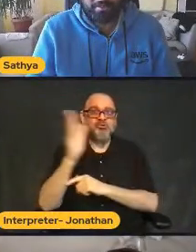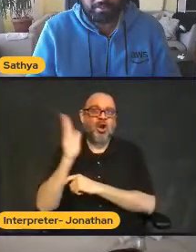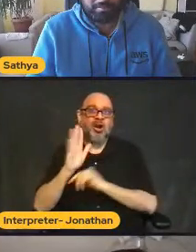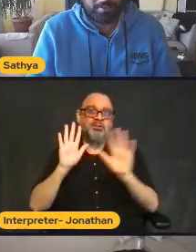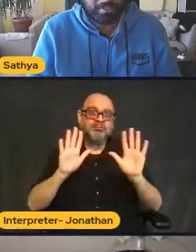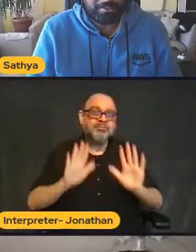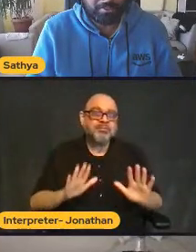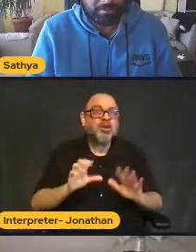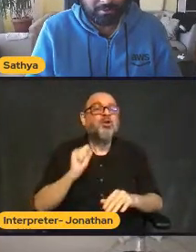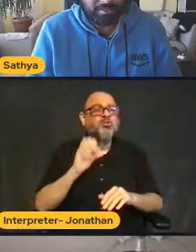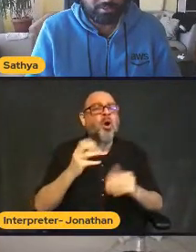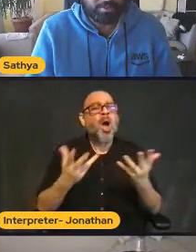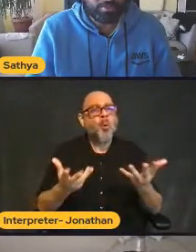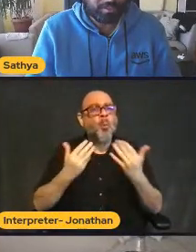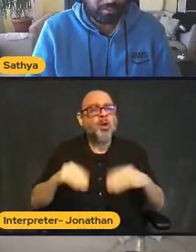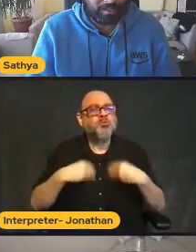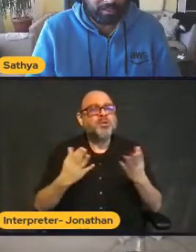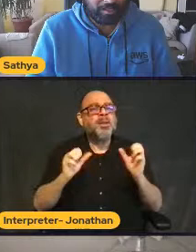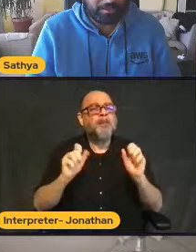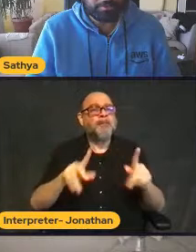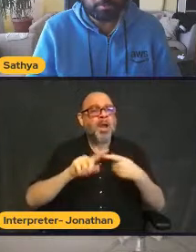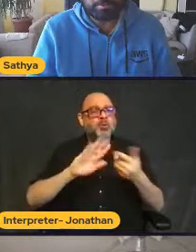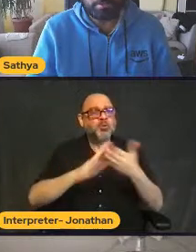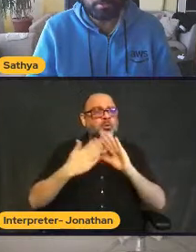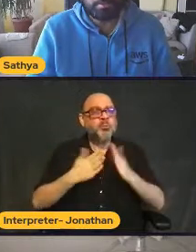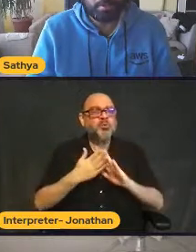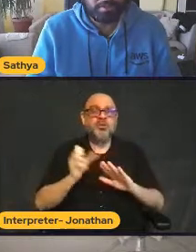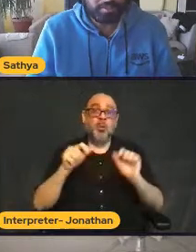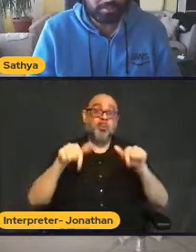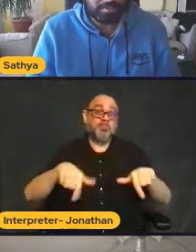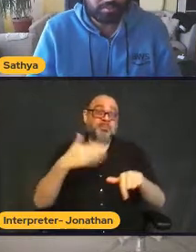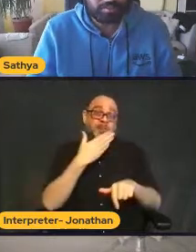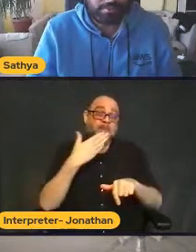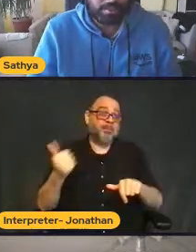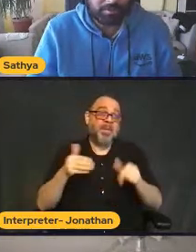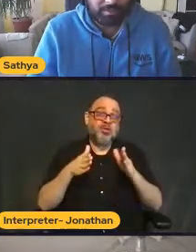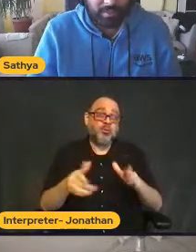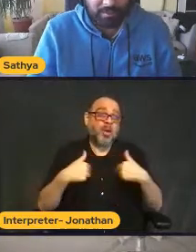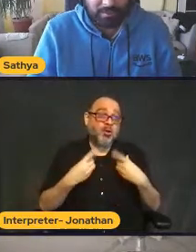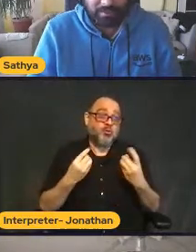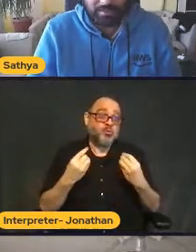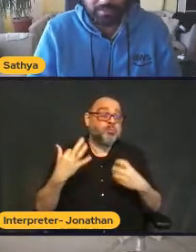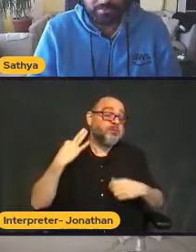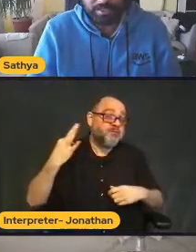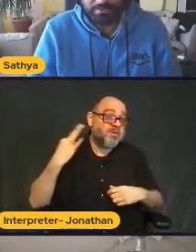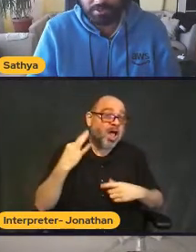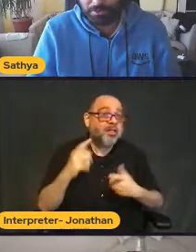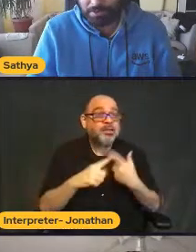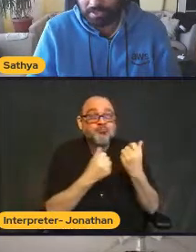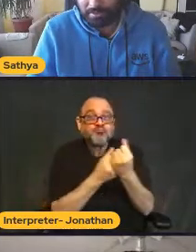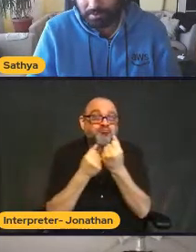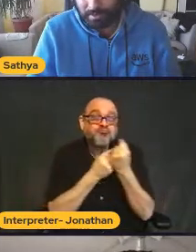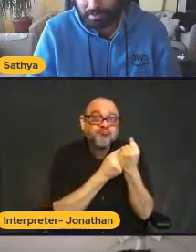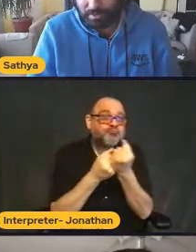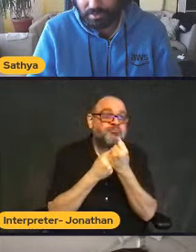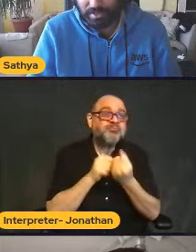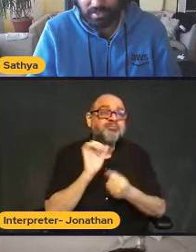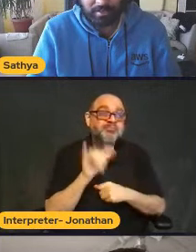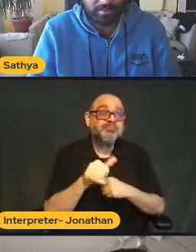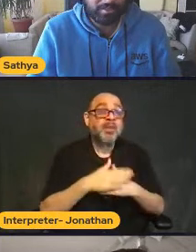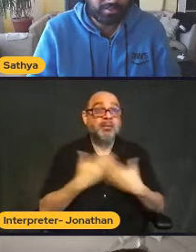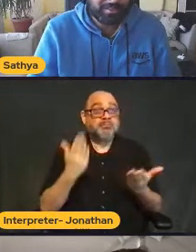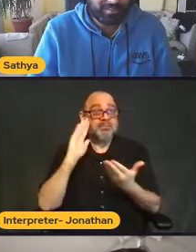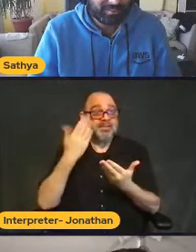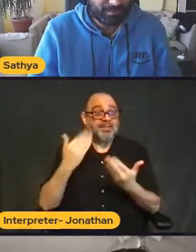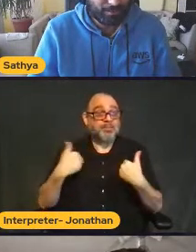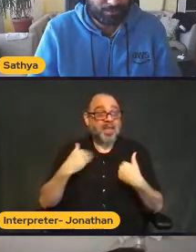to give back to the community. So this is the best way that I can do. Support, volunteer, help out. Very cool. And we have Dakota. Well, thank